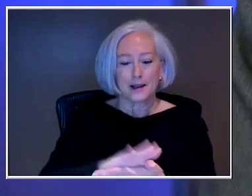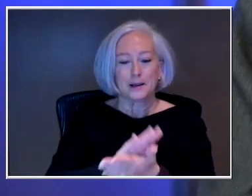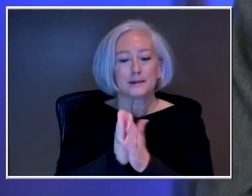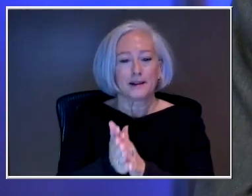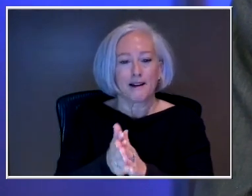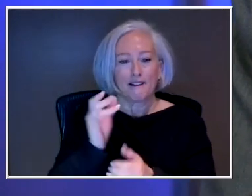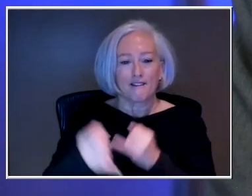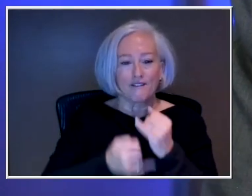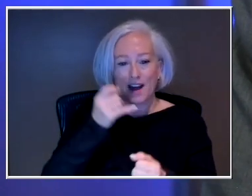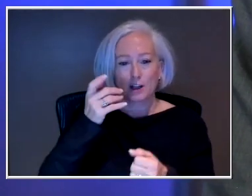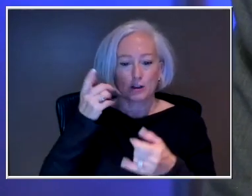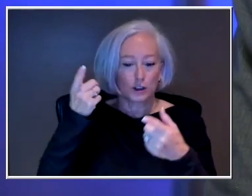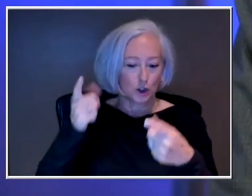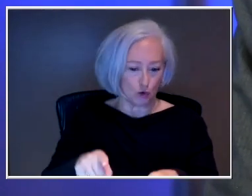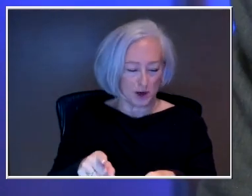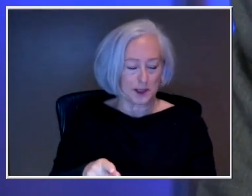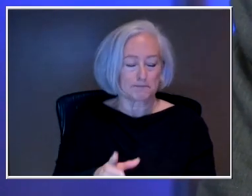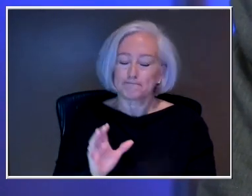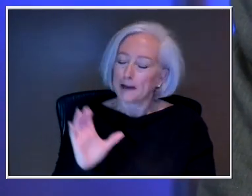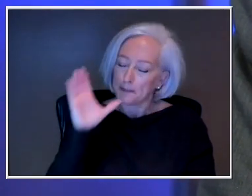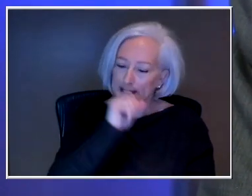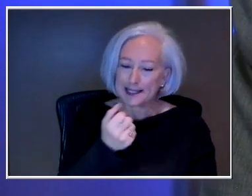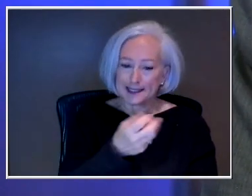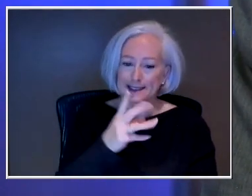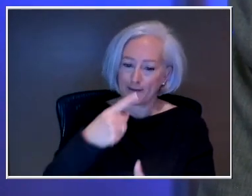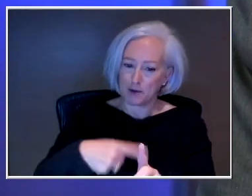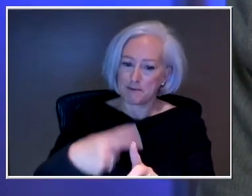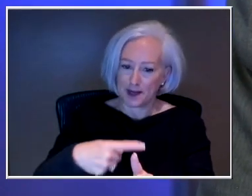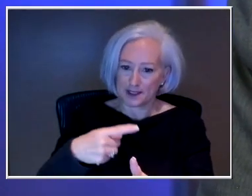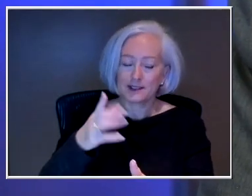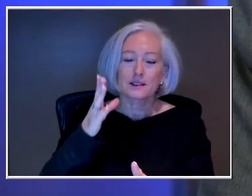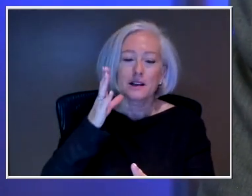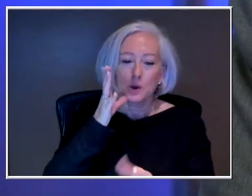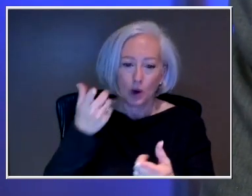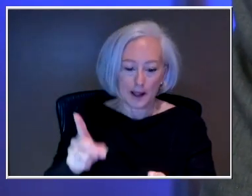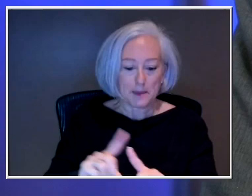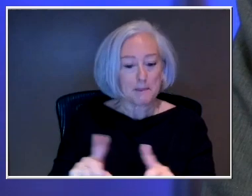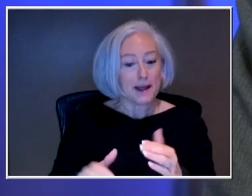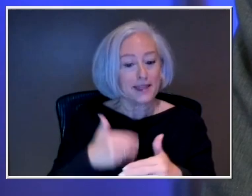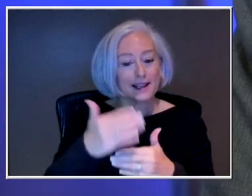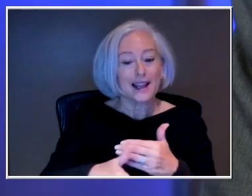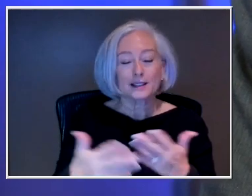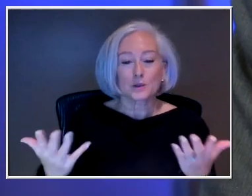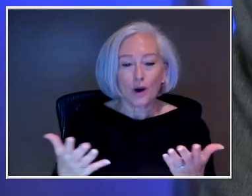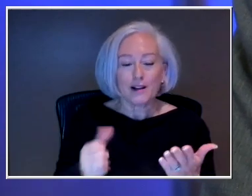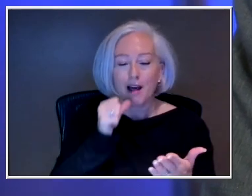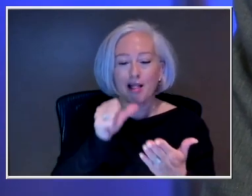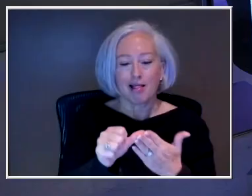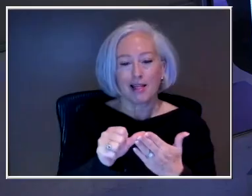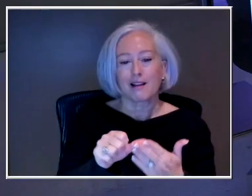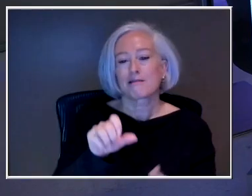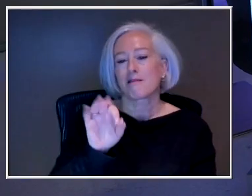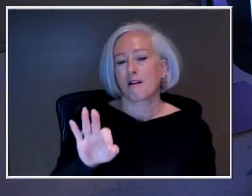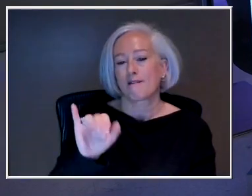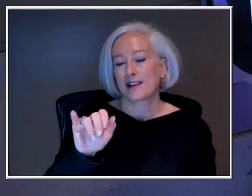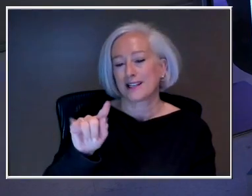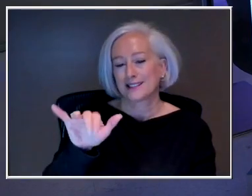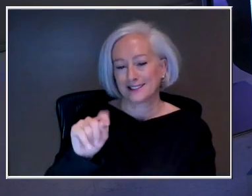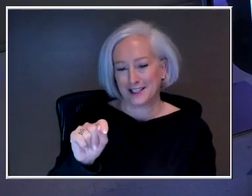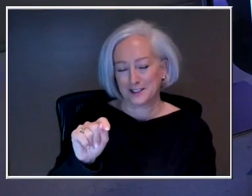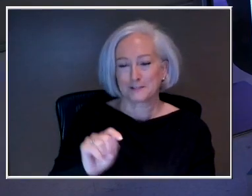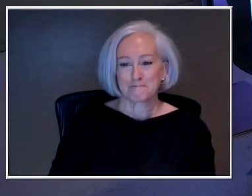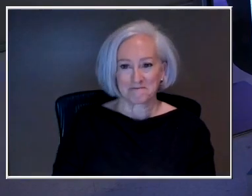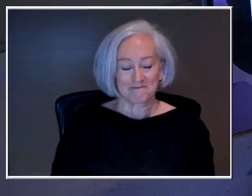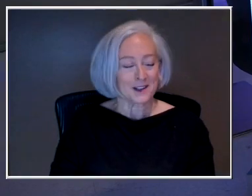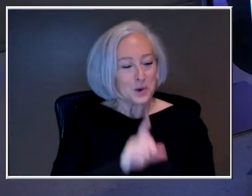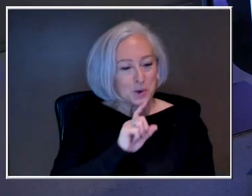done, but clearly the next step will be a letter of intent, and we should probably have that done within the next week or two. Really exciting time. Dr.